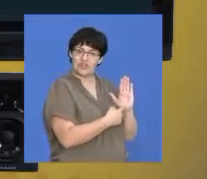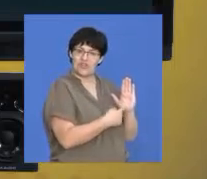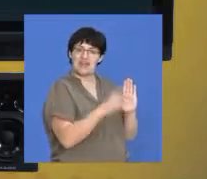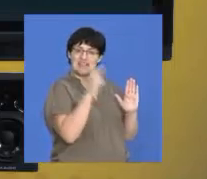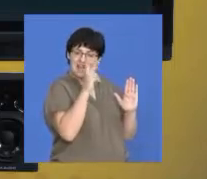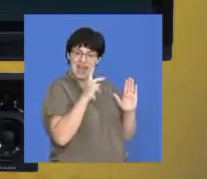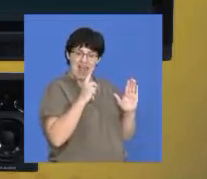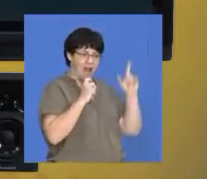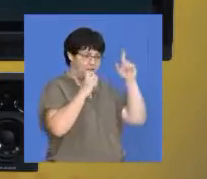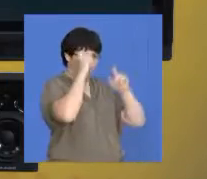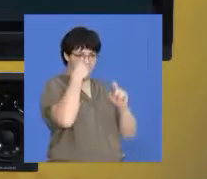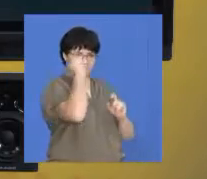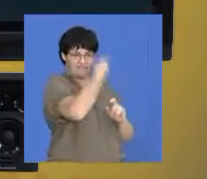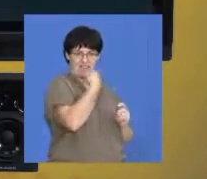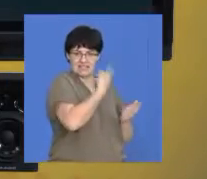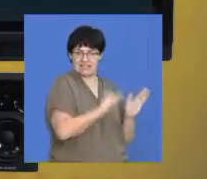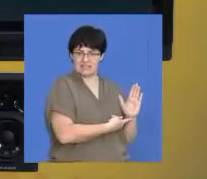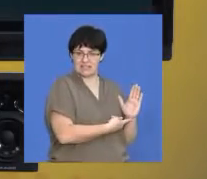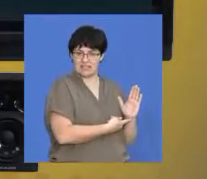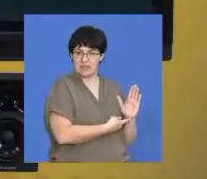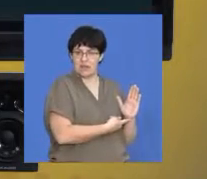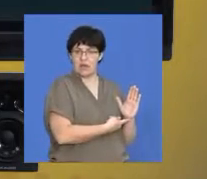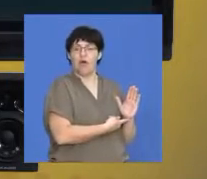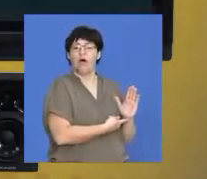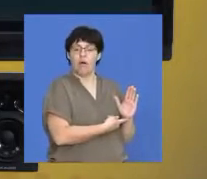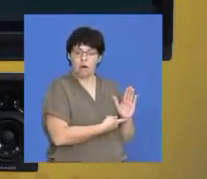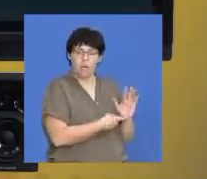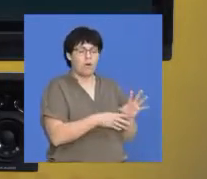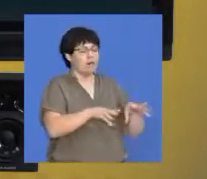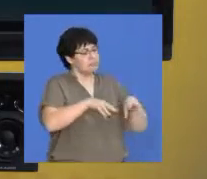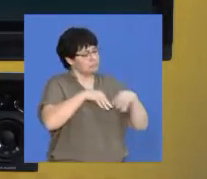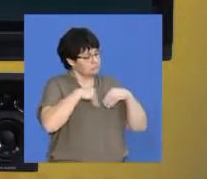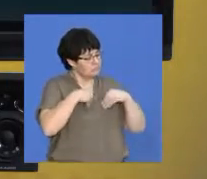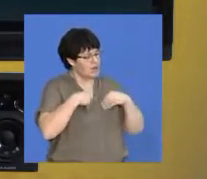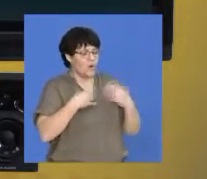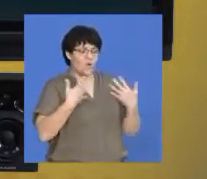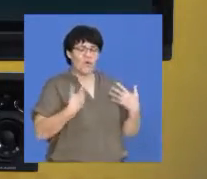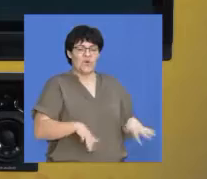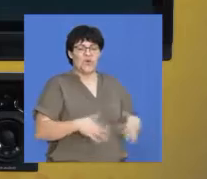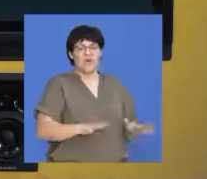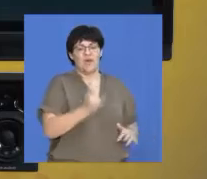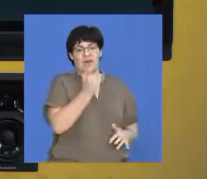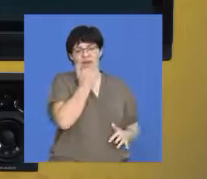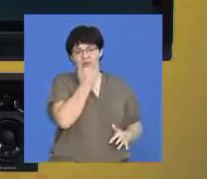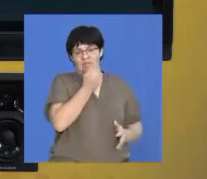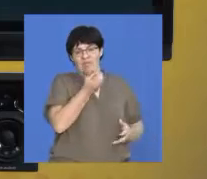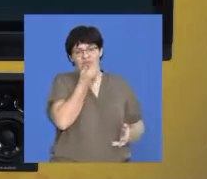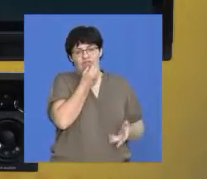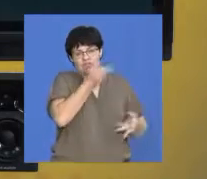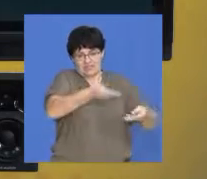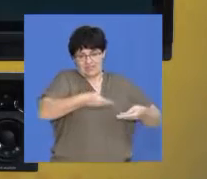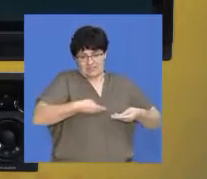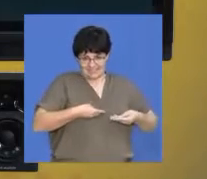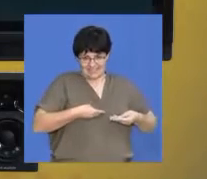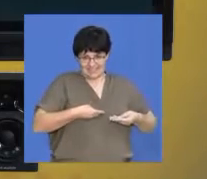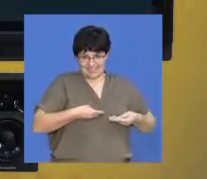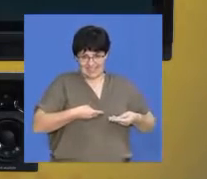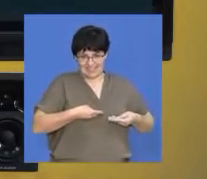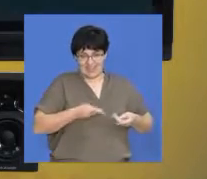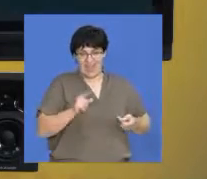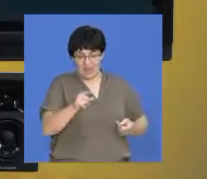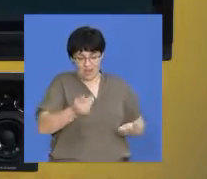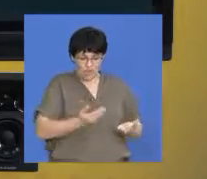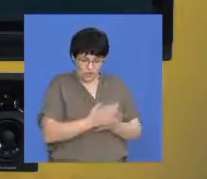their facial expressions, that they were very receptive, they were very happy to receive the food that was